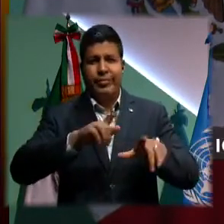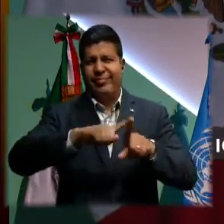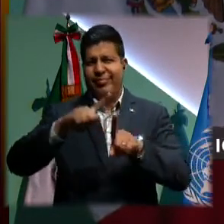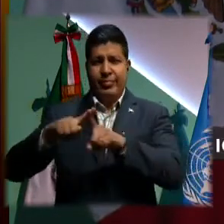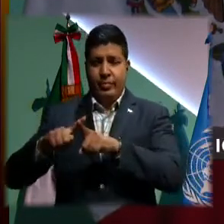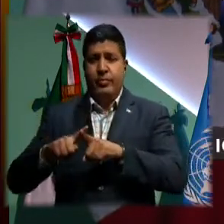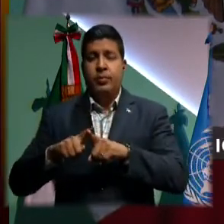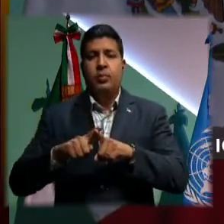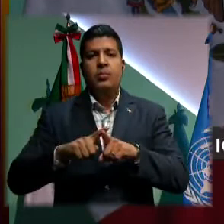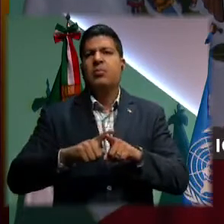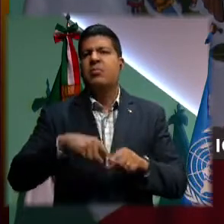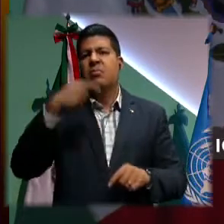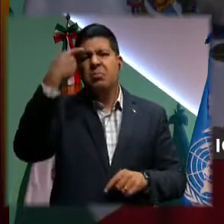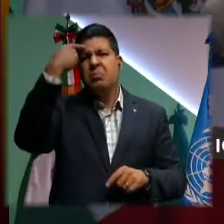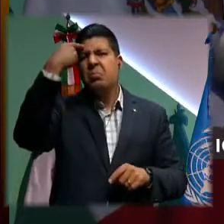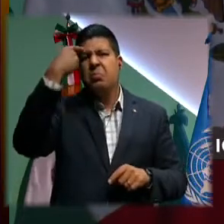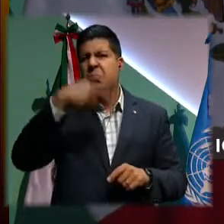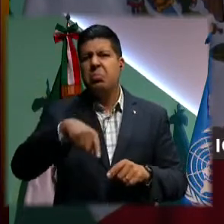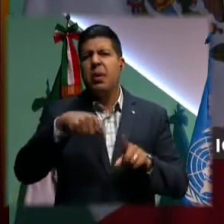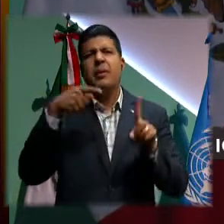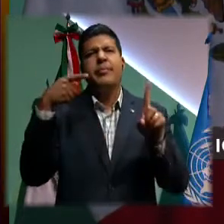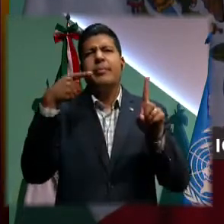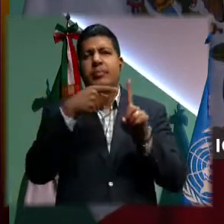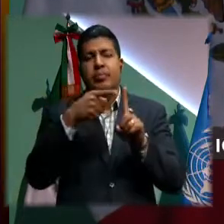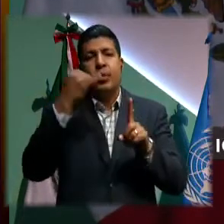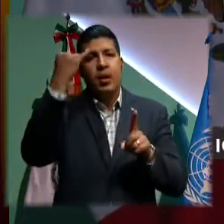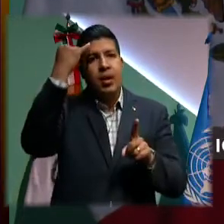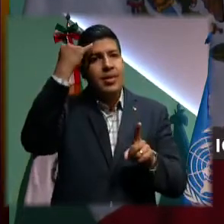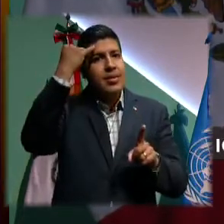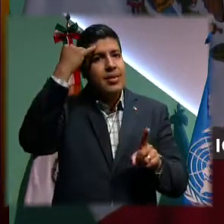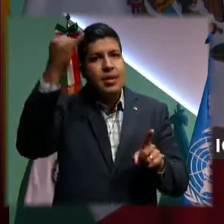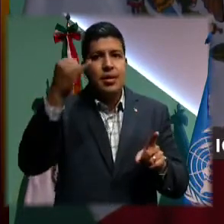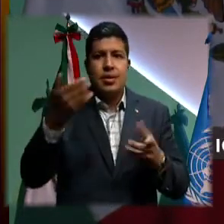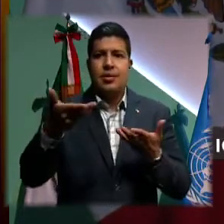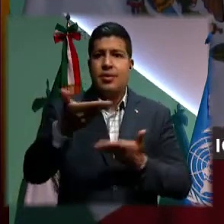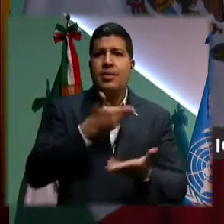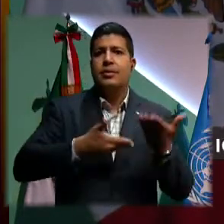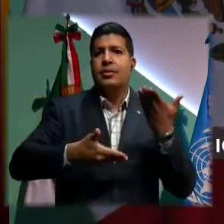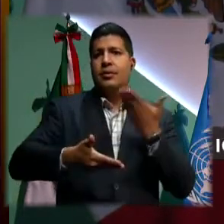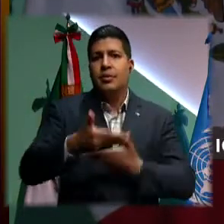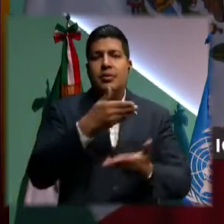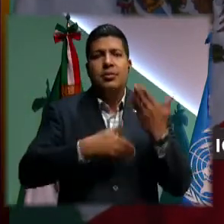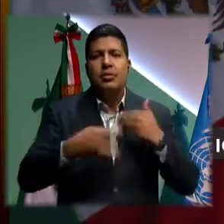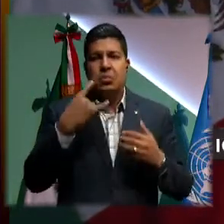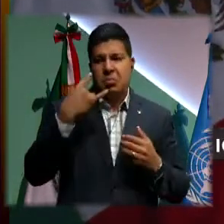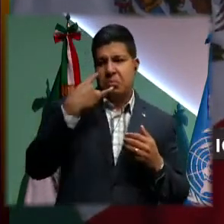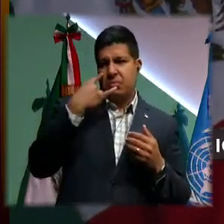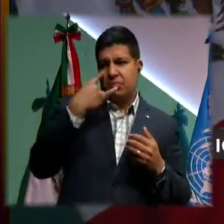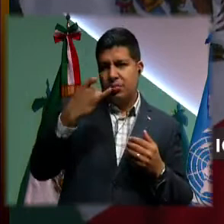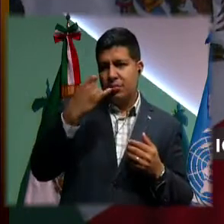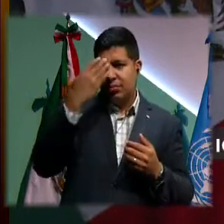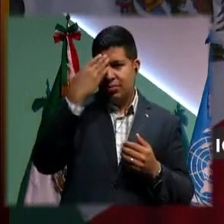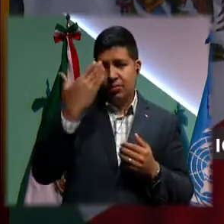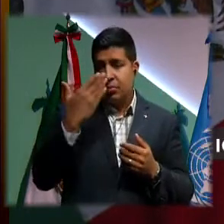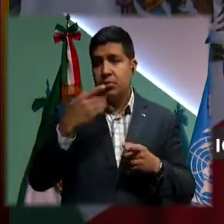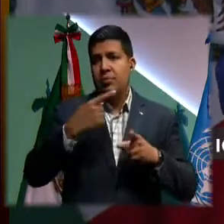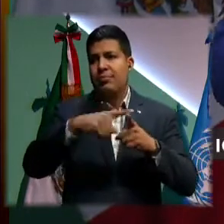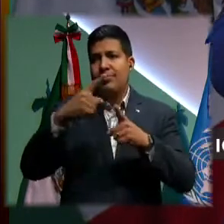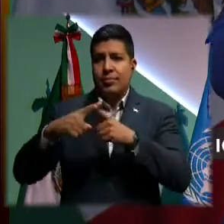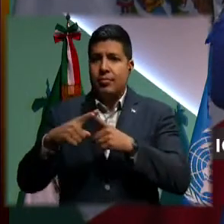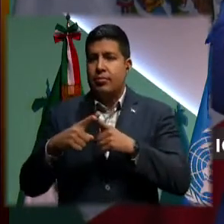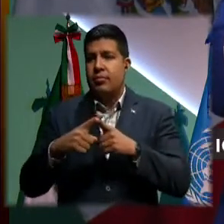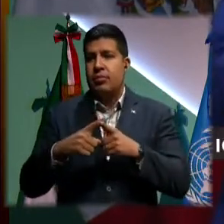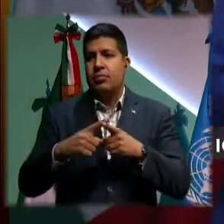ideas. Even outside is all set up so that one can go from one booth to the other, from one little tent to the other,